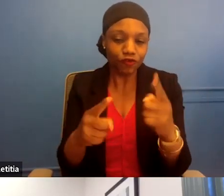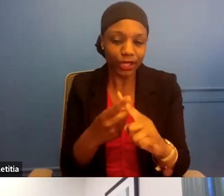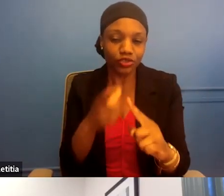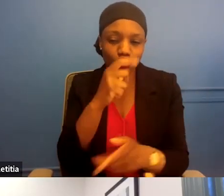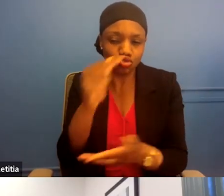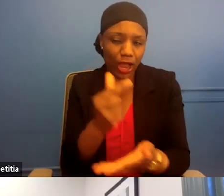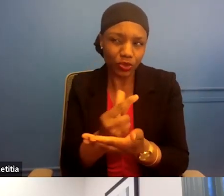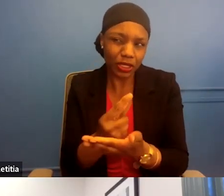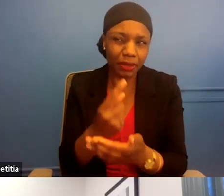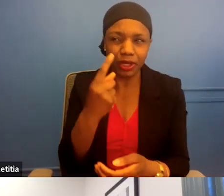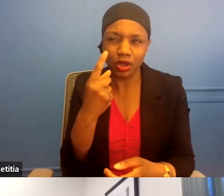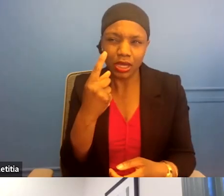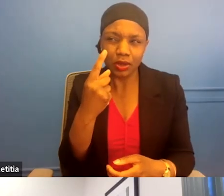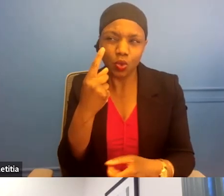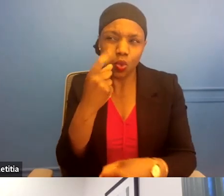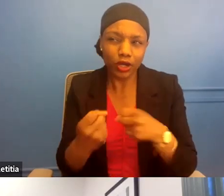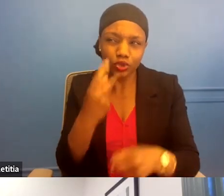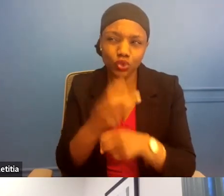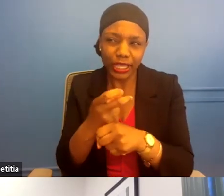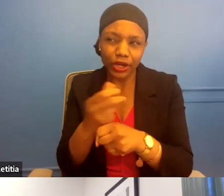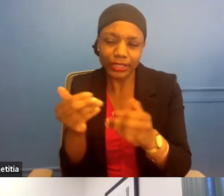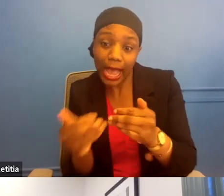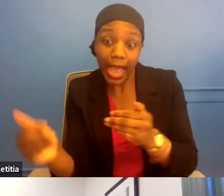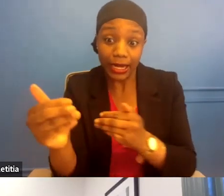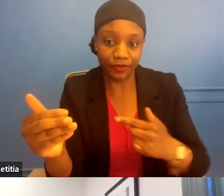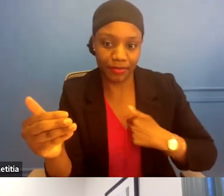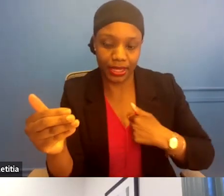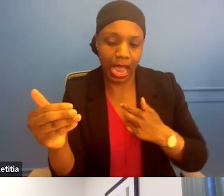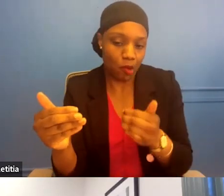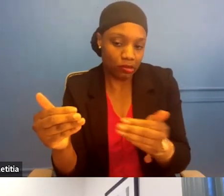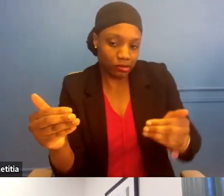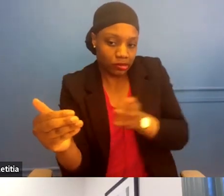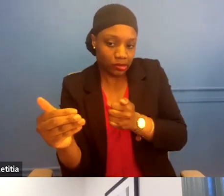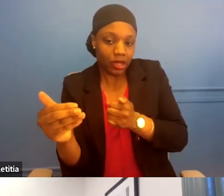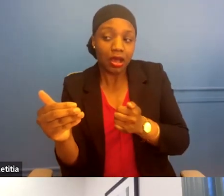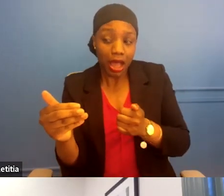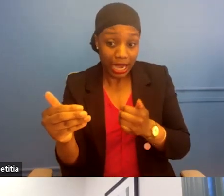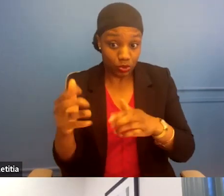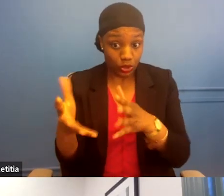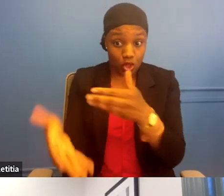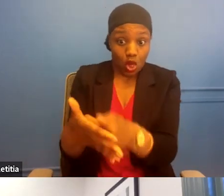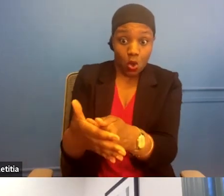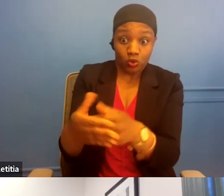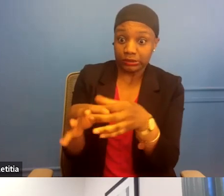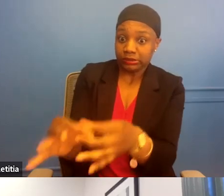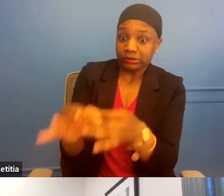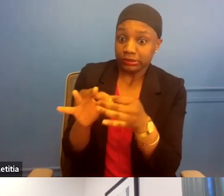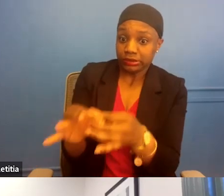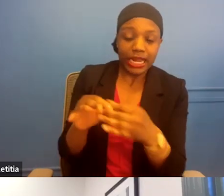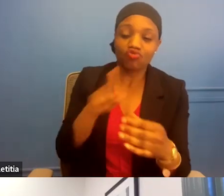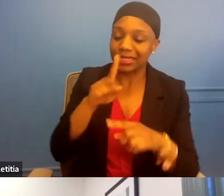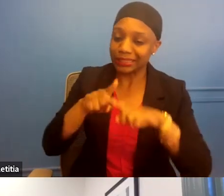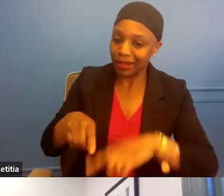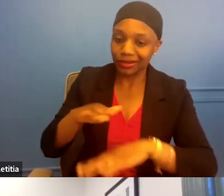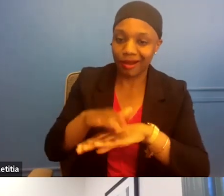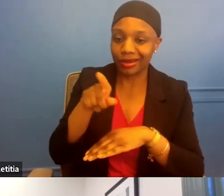a year or two either ahead of me or behind me that I'm still close with. And I really leaned on them at different times to